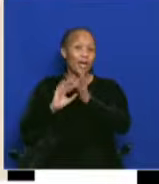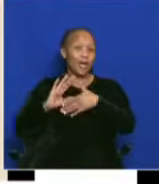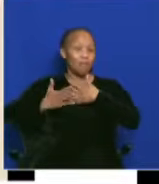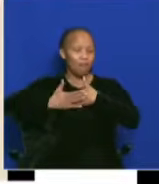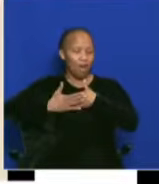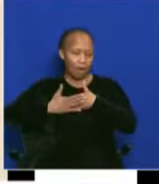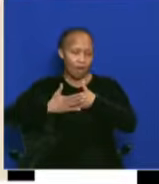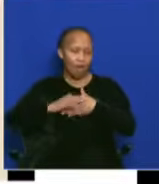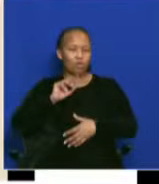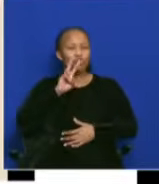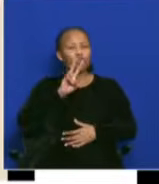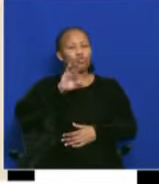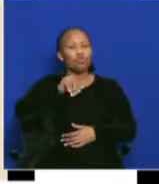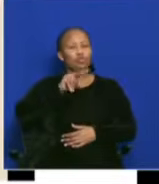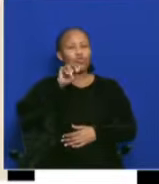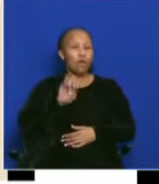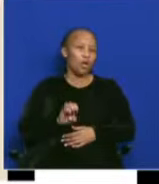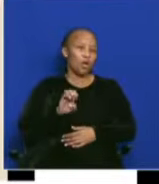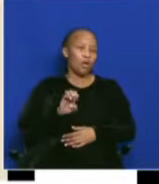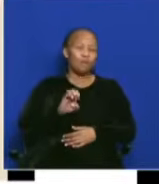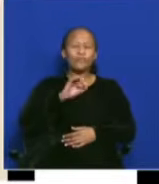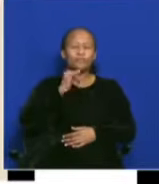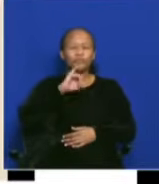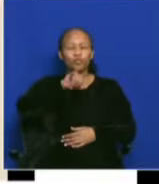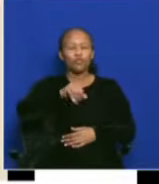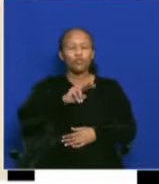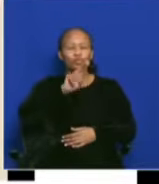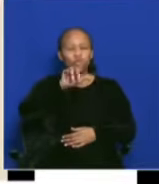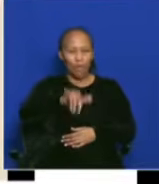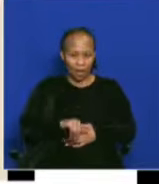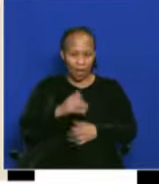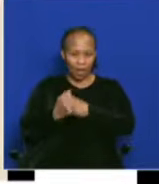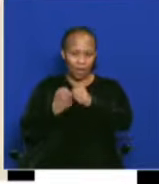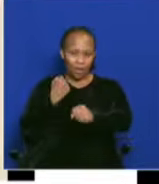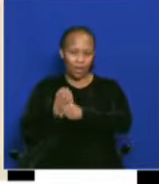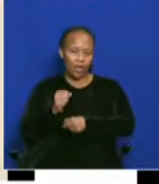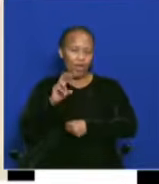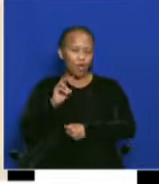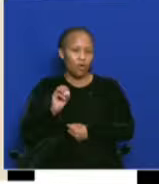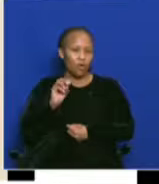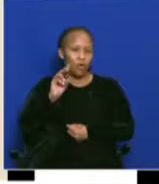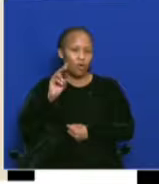July 2021 for 66 guards.